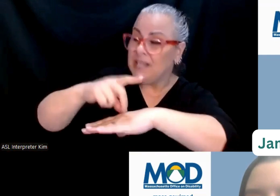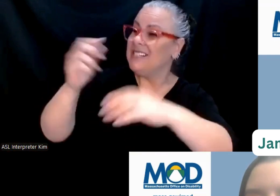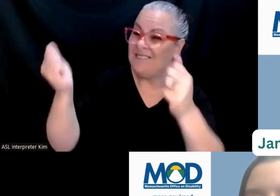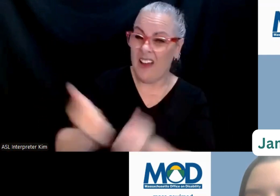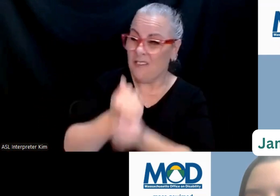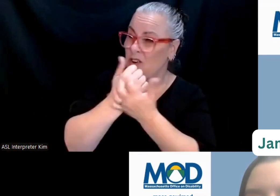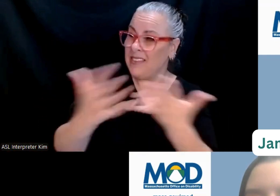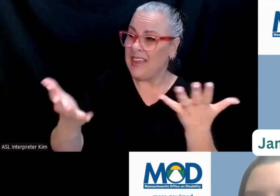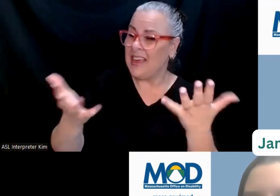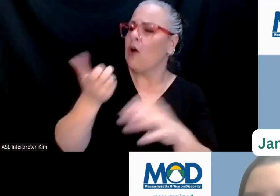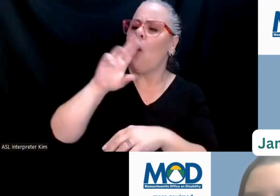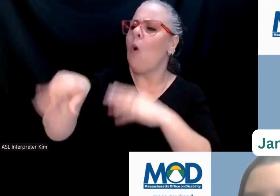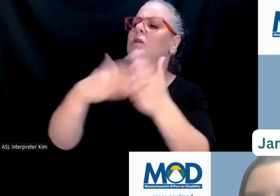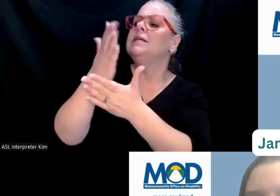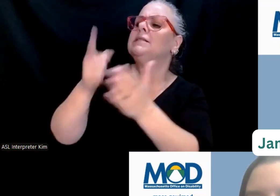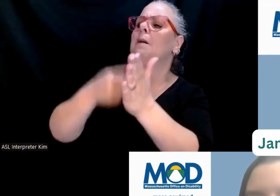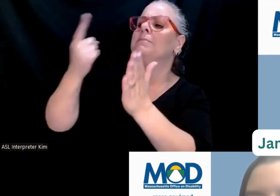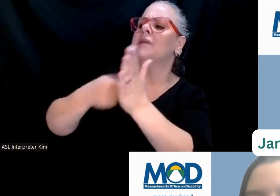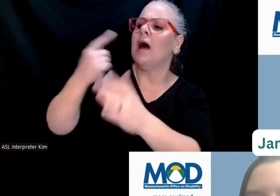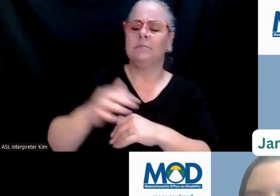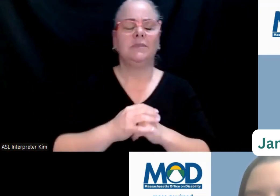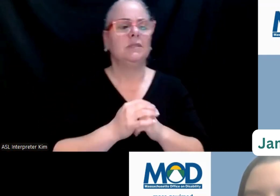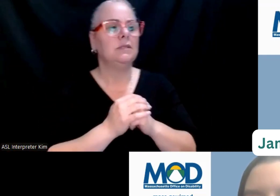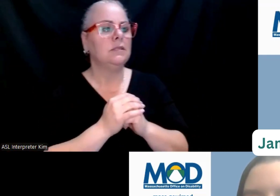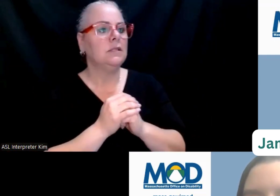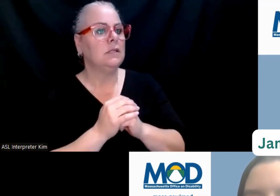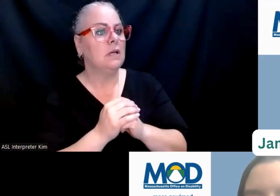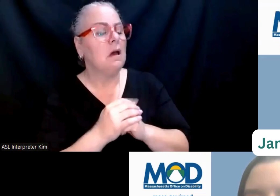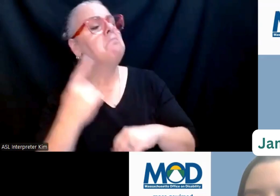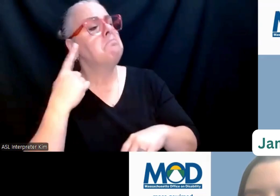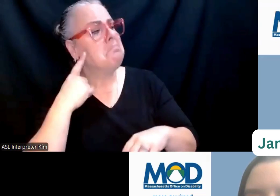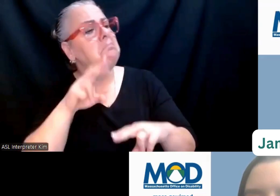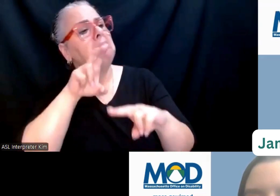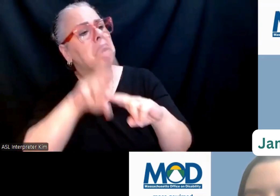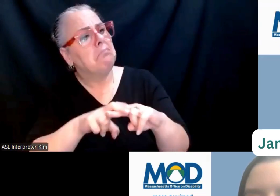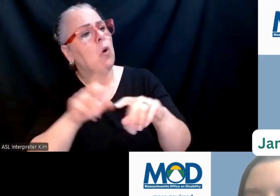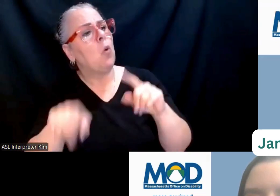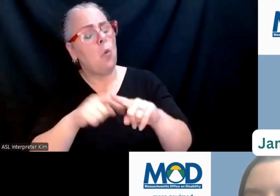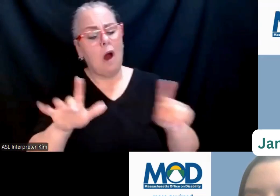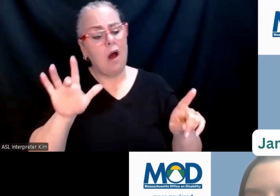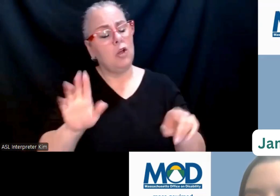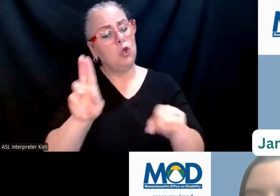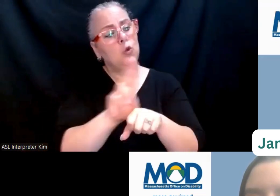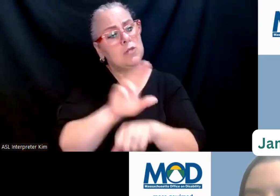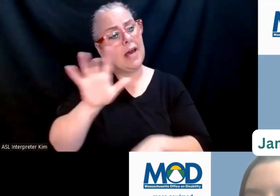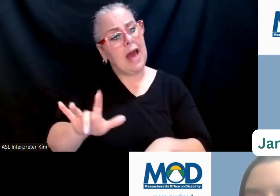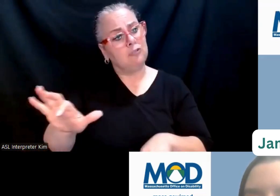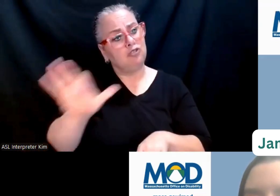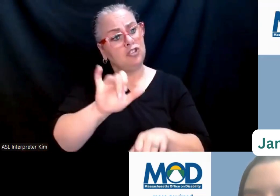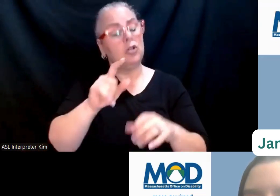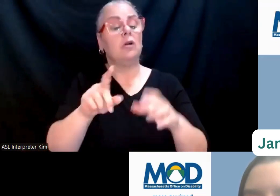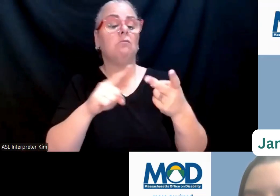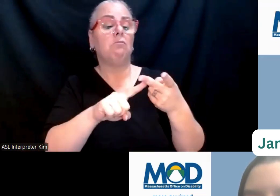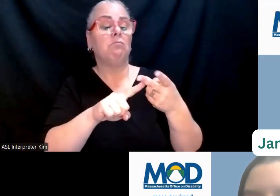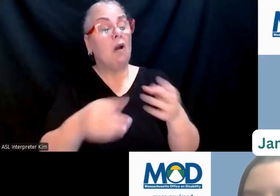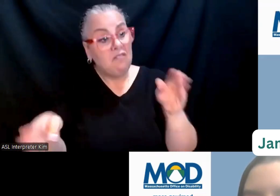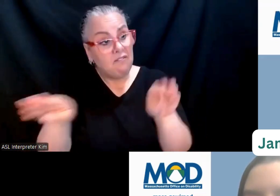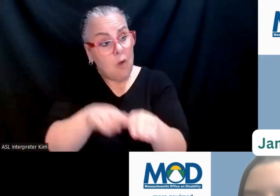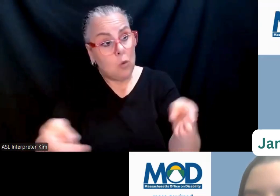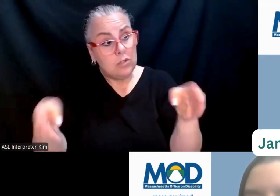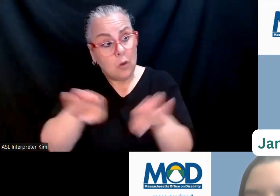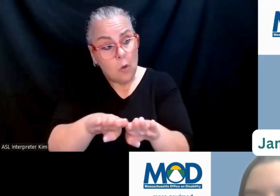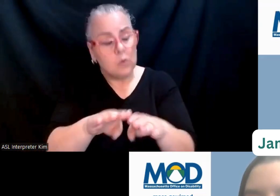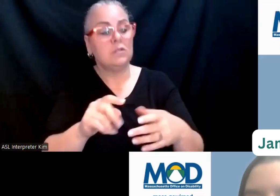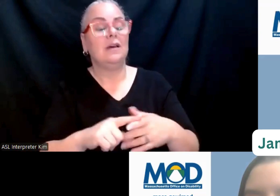or only for part of the day? Oh, I think I could sit while ringing customers up and folding clothes. My feet start to